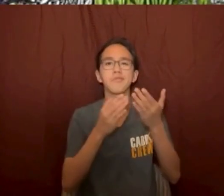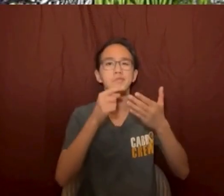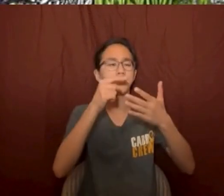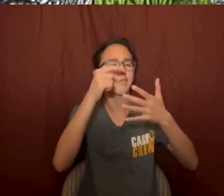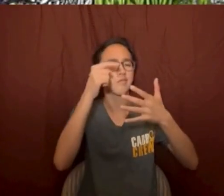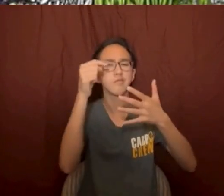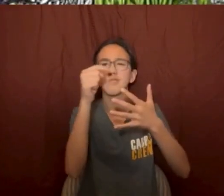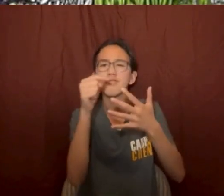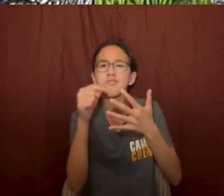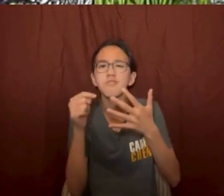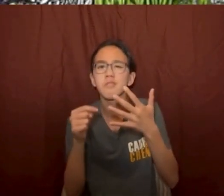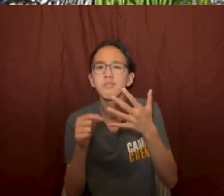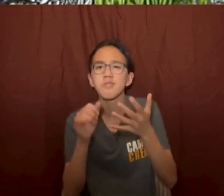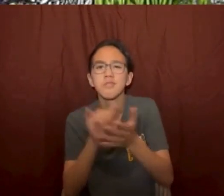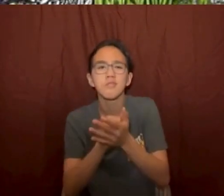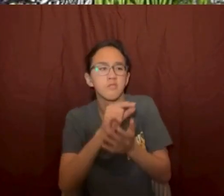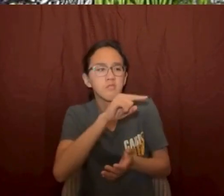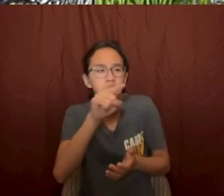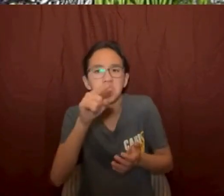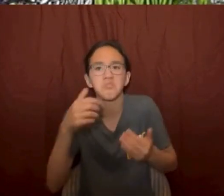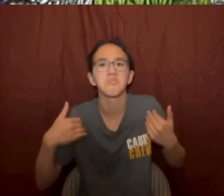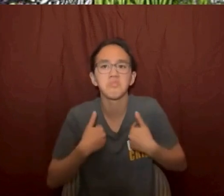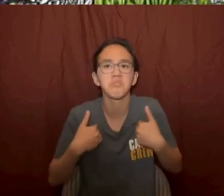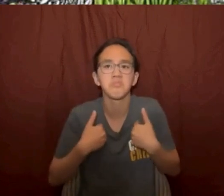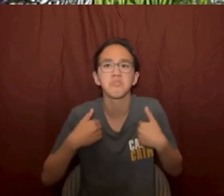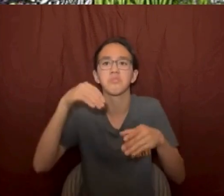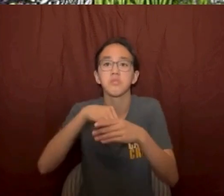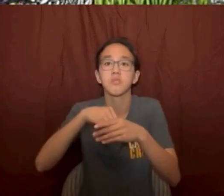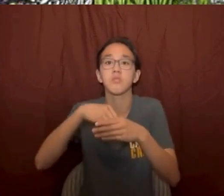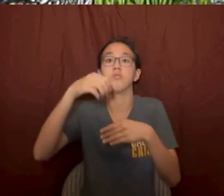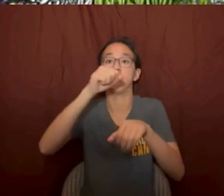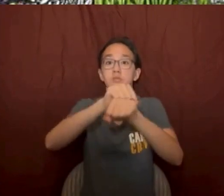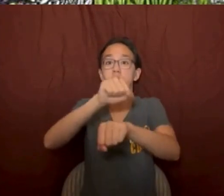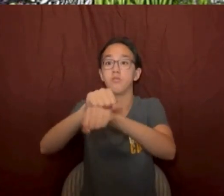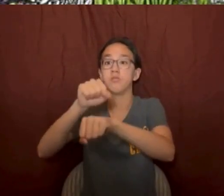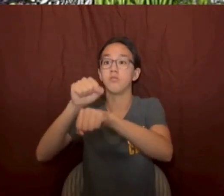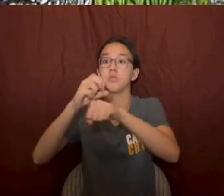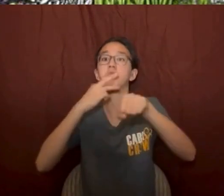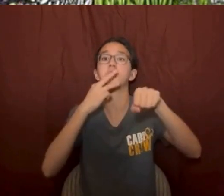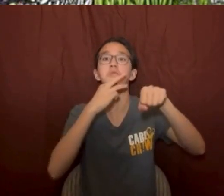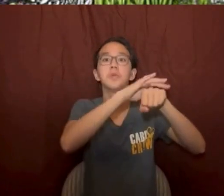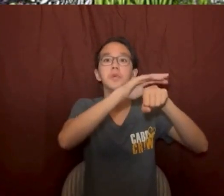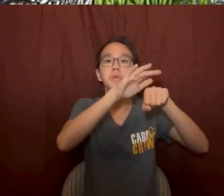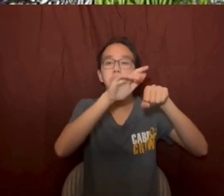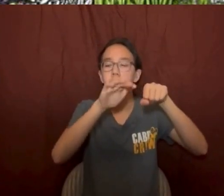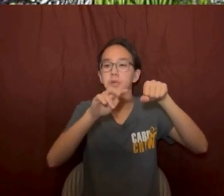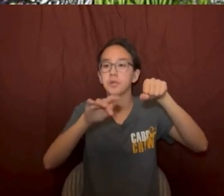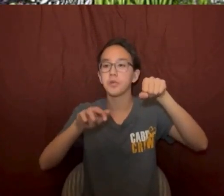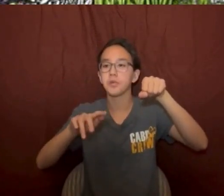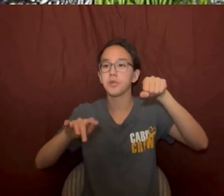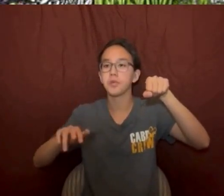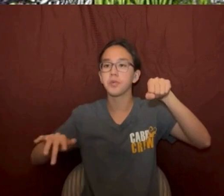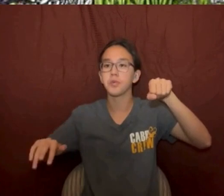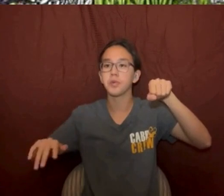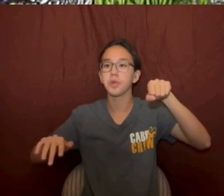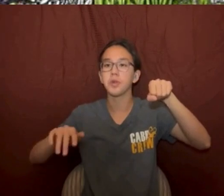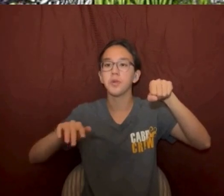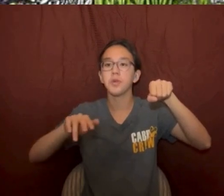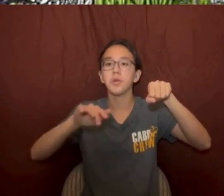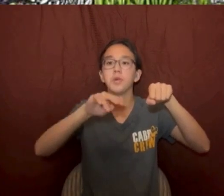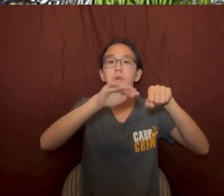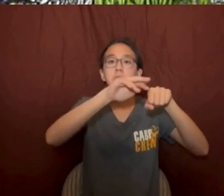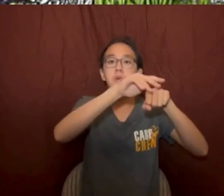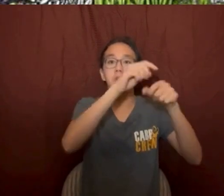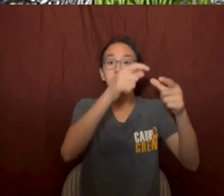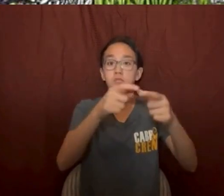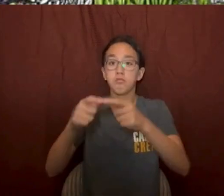So, what are some of the factors or things that these species in the rocky intertidal